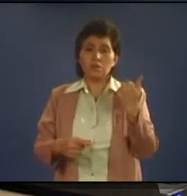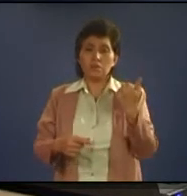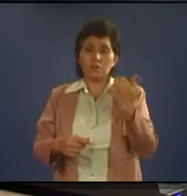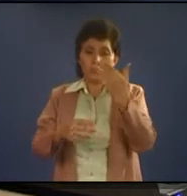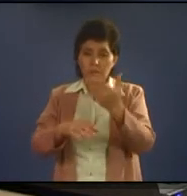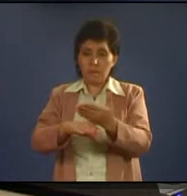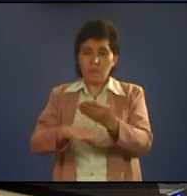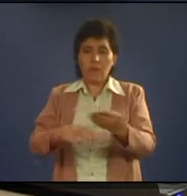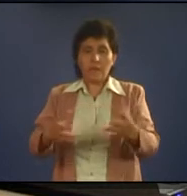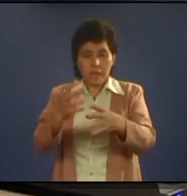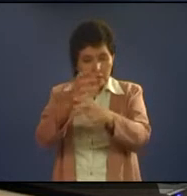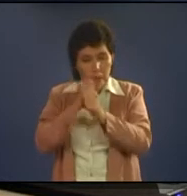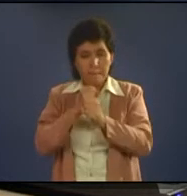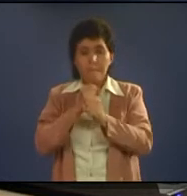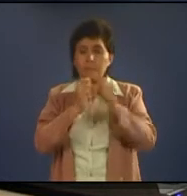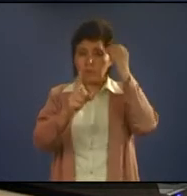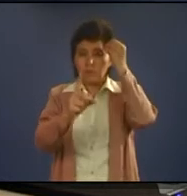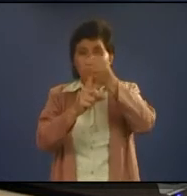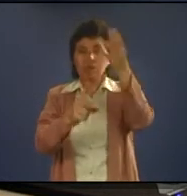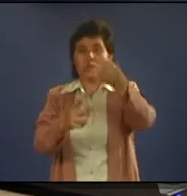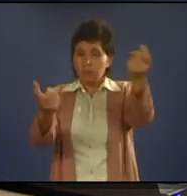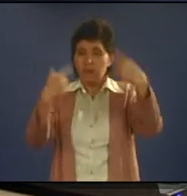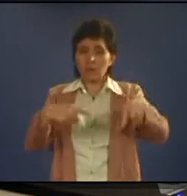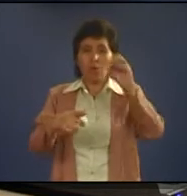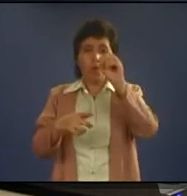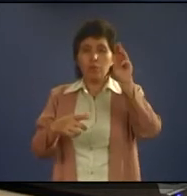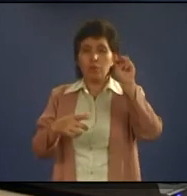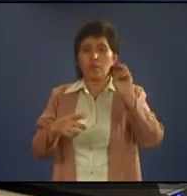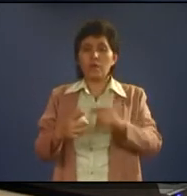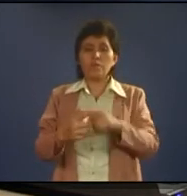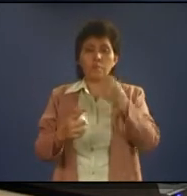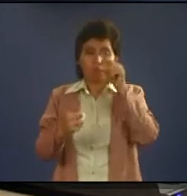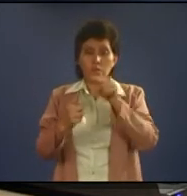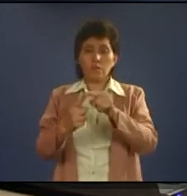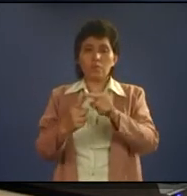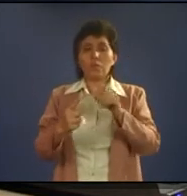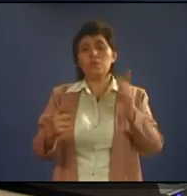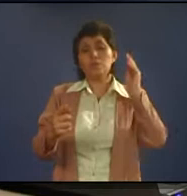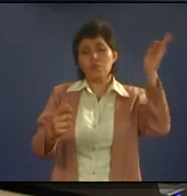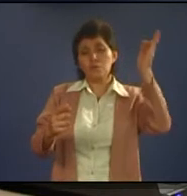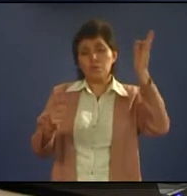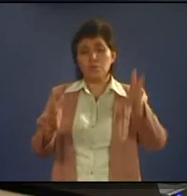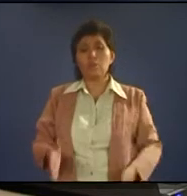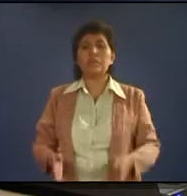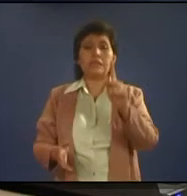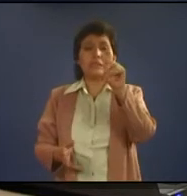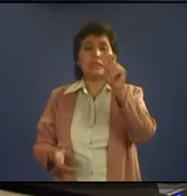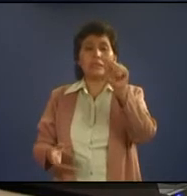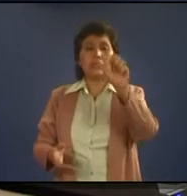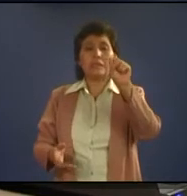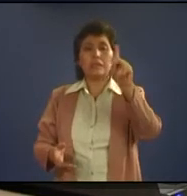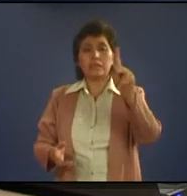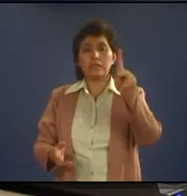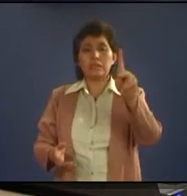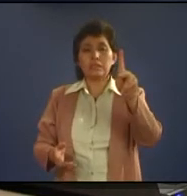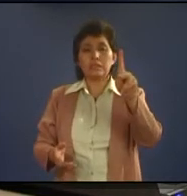coming to OUM to listen, to tutor, that is a task-oriented membership. Your task